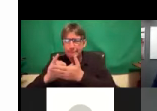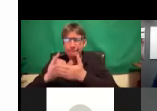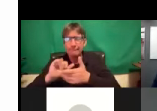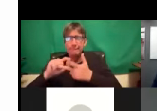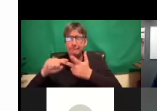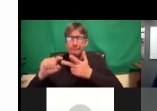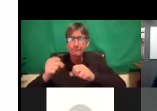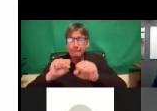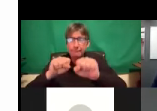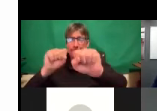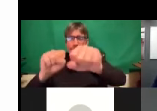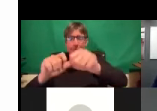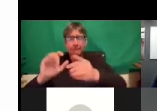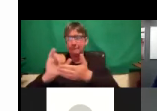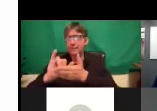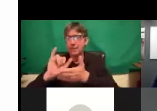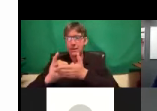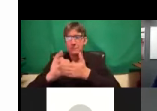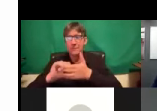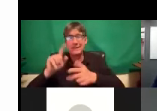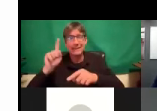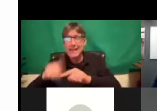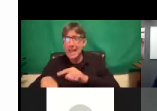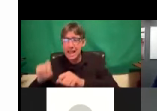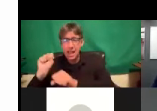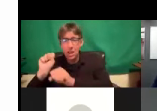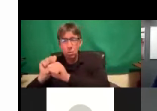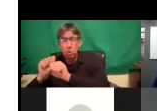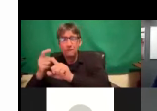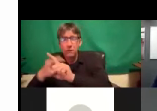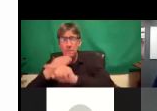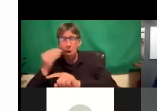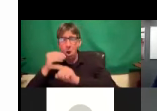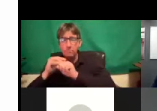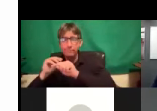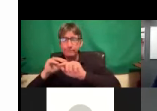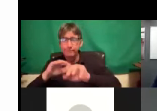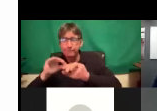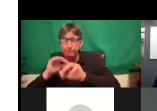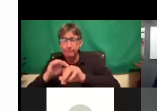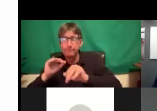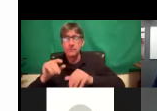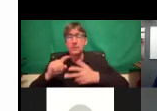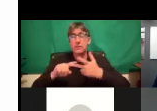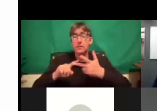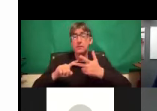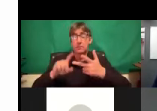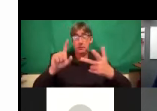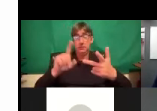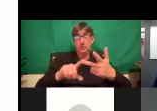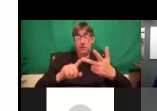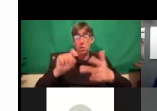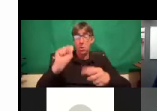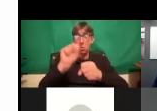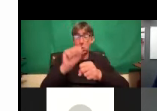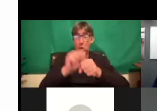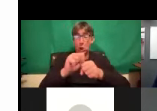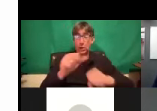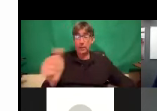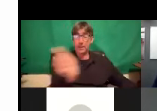from home. In comparison, we see that ridership has been lowest on those routes that serve primarily work commuters,